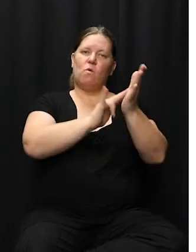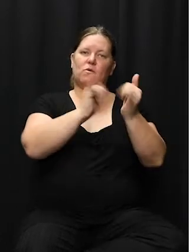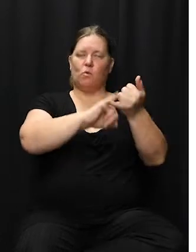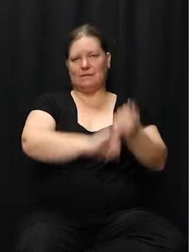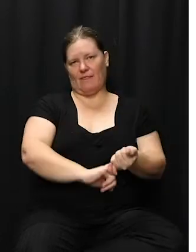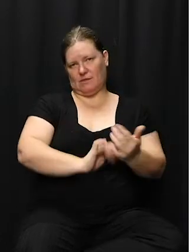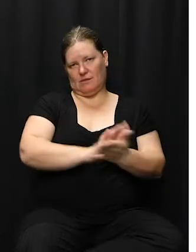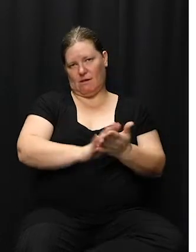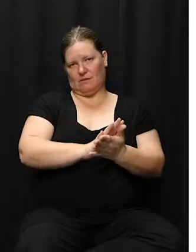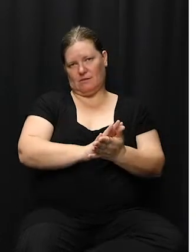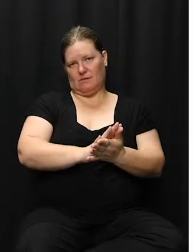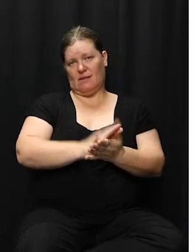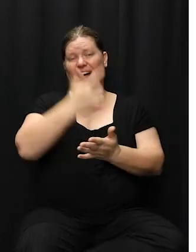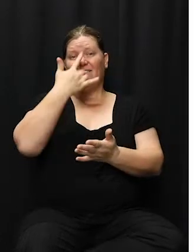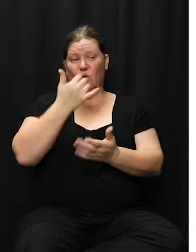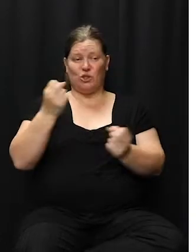something.